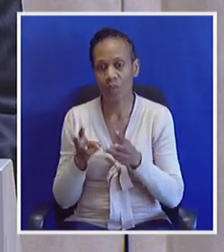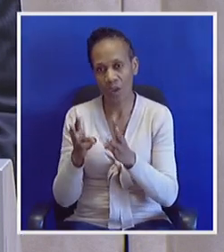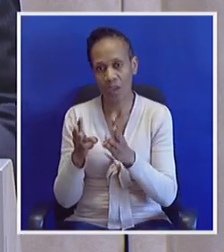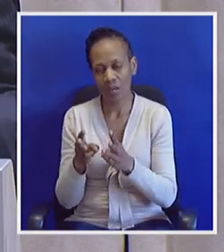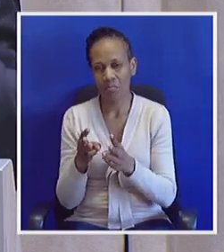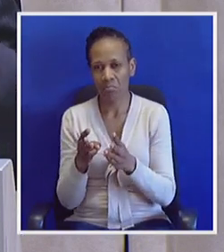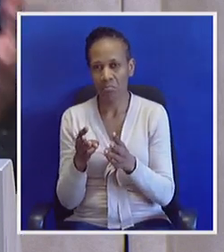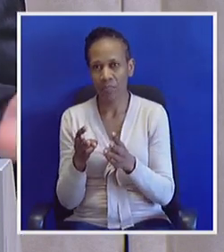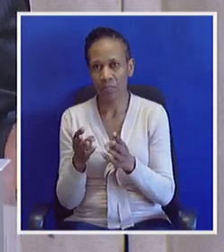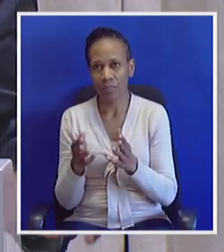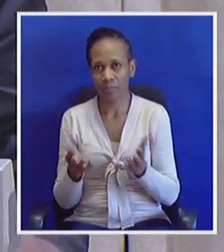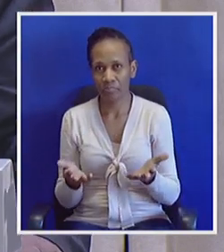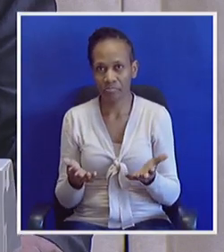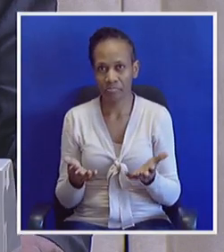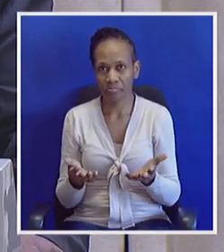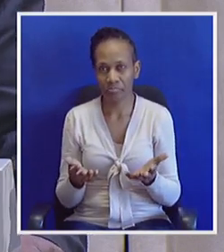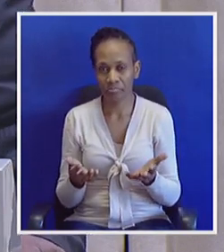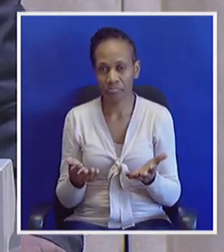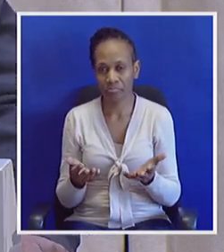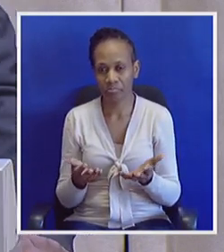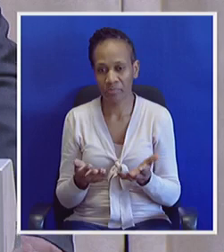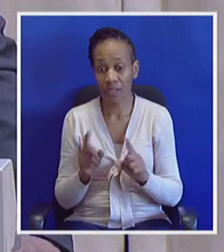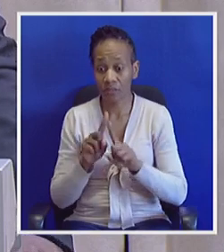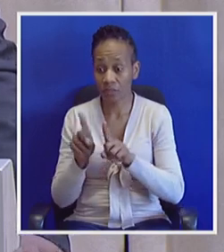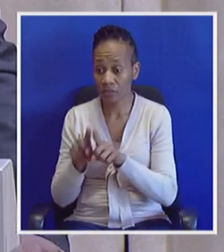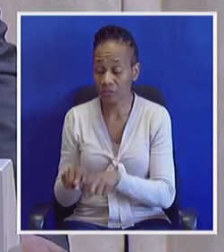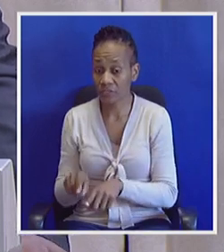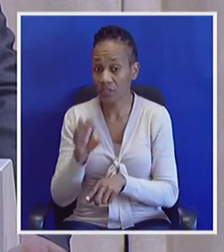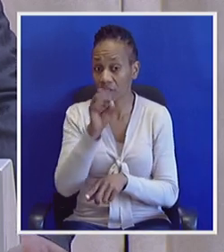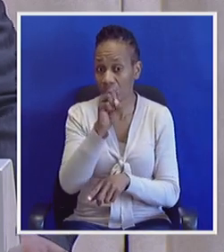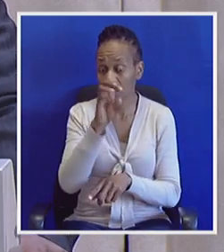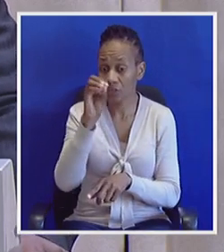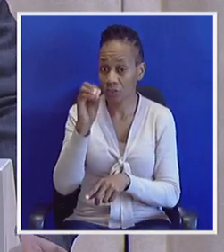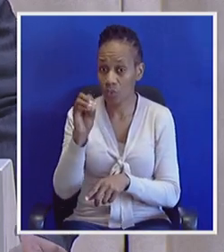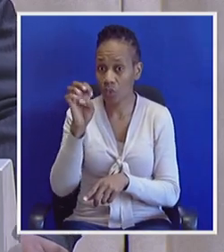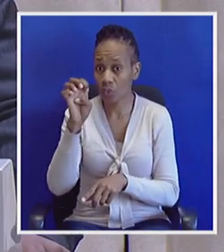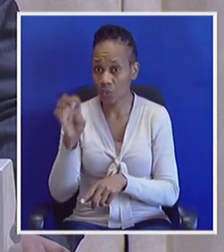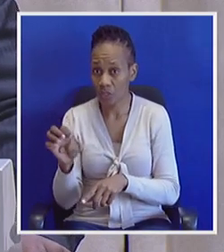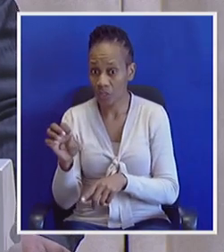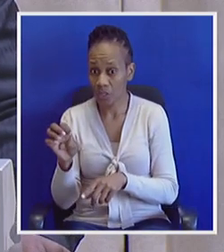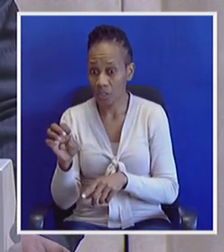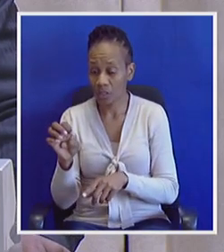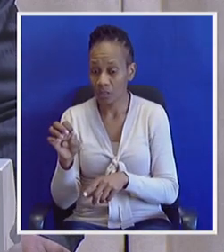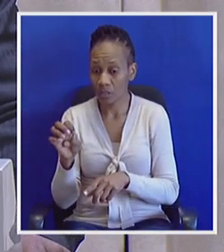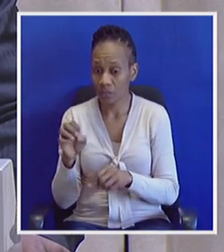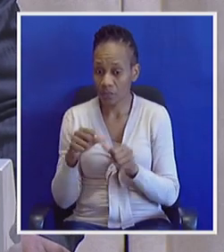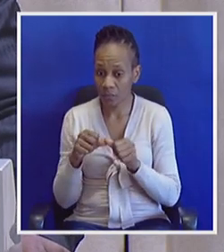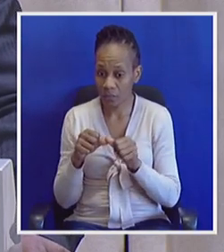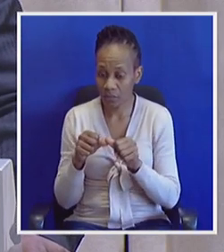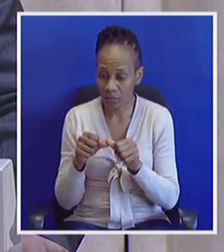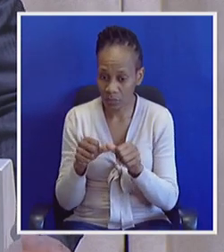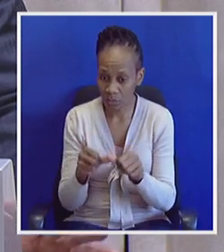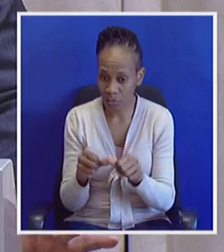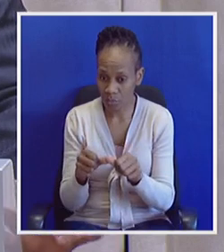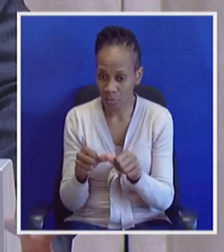from what a number of those entities would want to see us charting. And in all